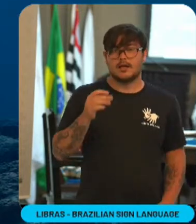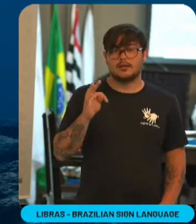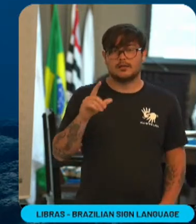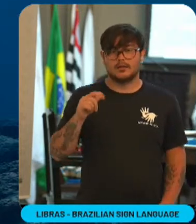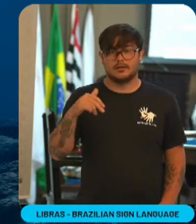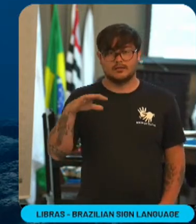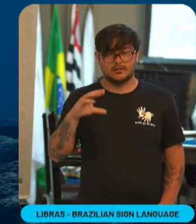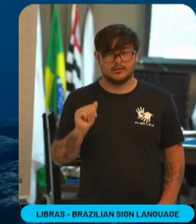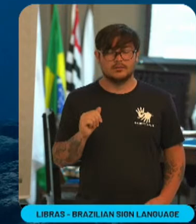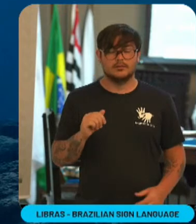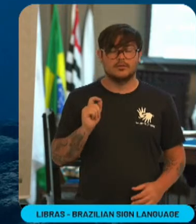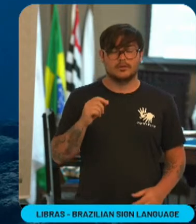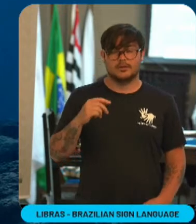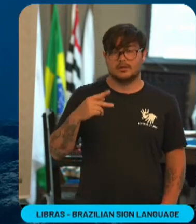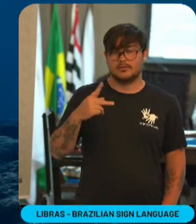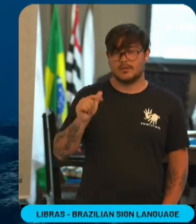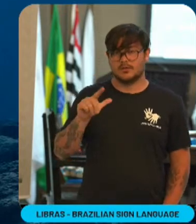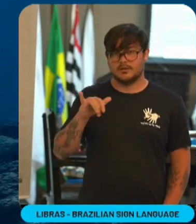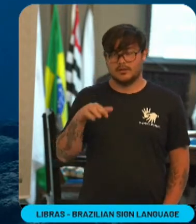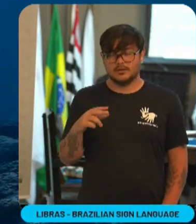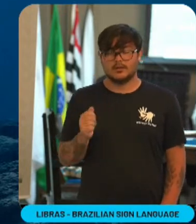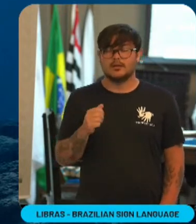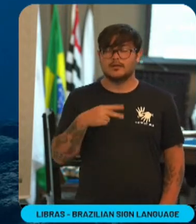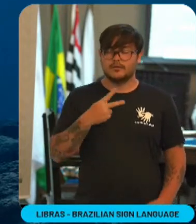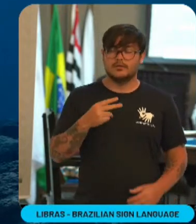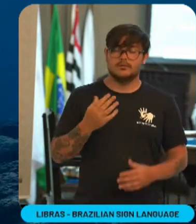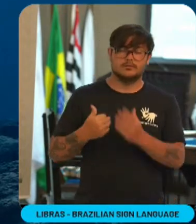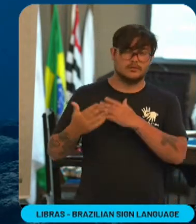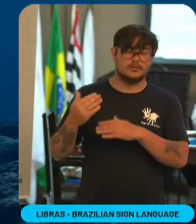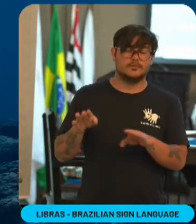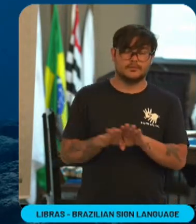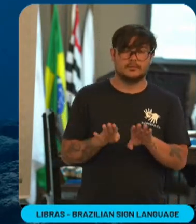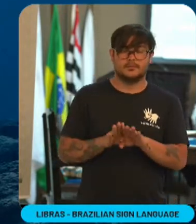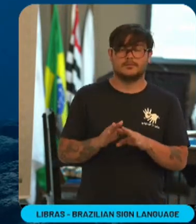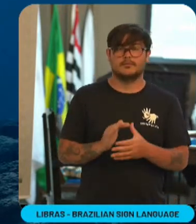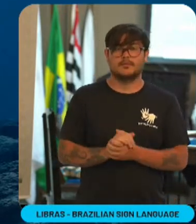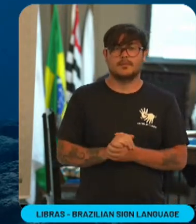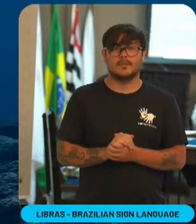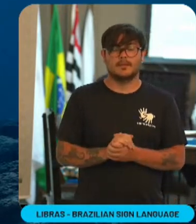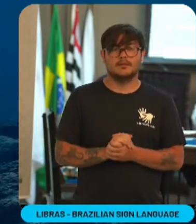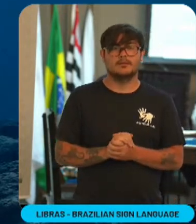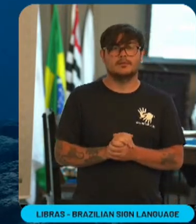the Atlantic rainforest. Paulina also mentioned this